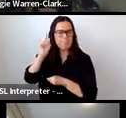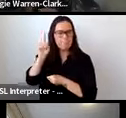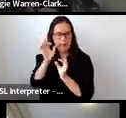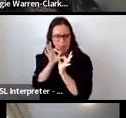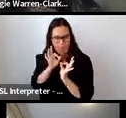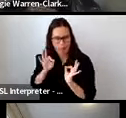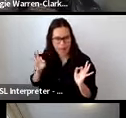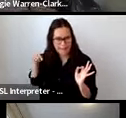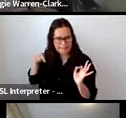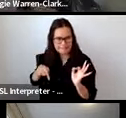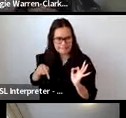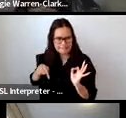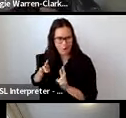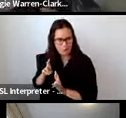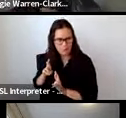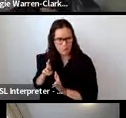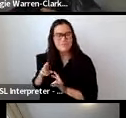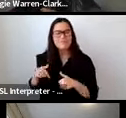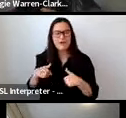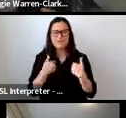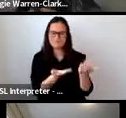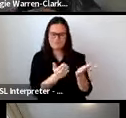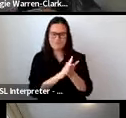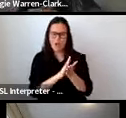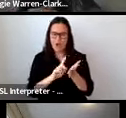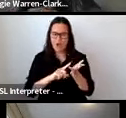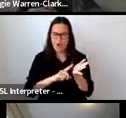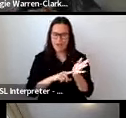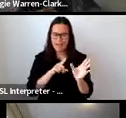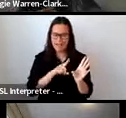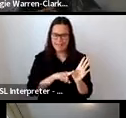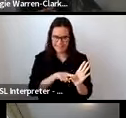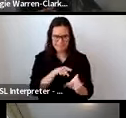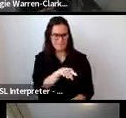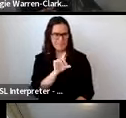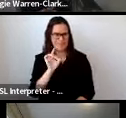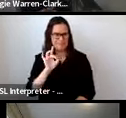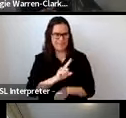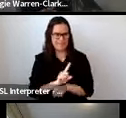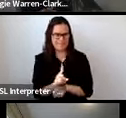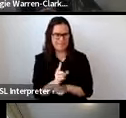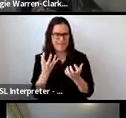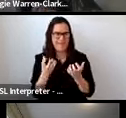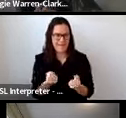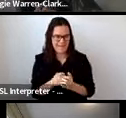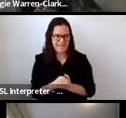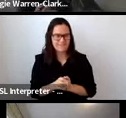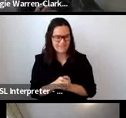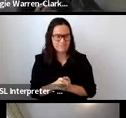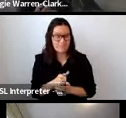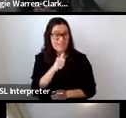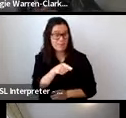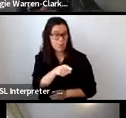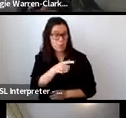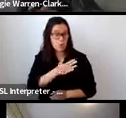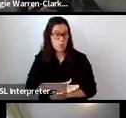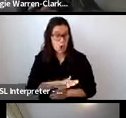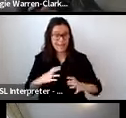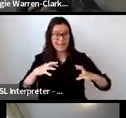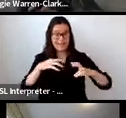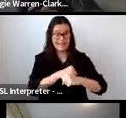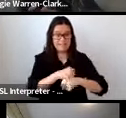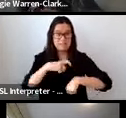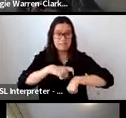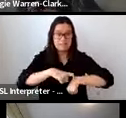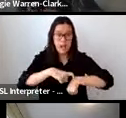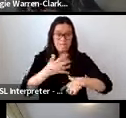So we are in your hands for 10 minutes, Holly. And if you would like to leave time, I can tell you at about 5 minutes. If you'd like to